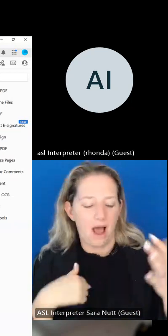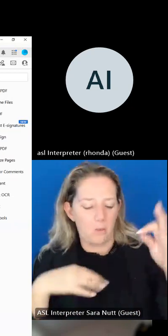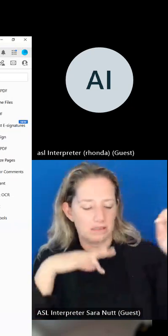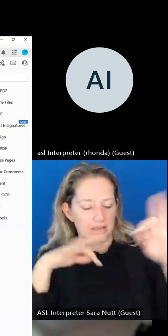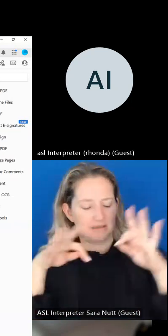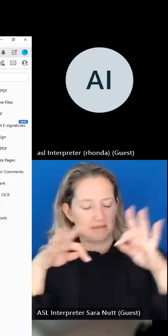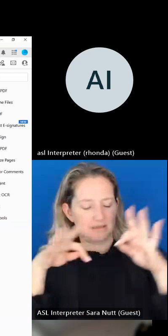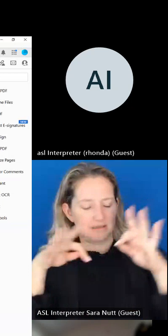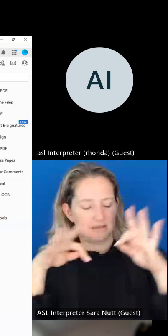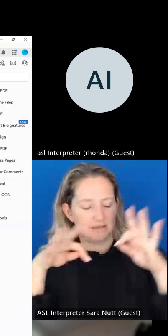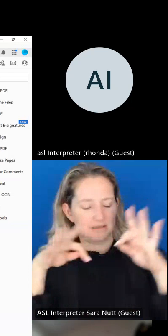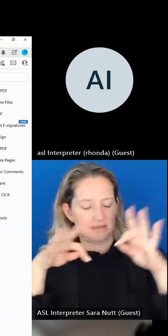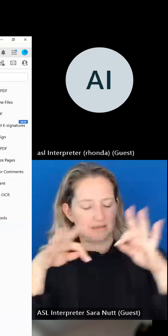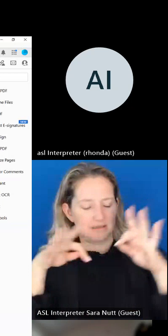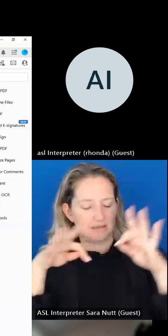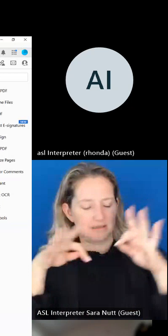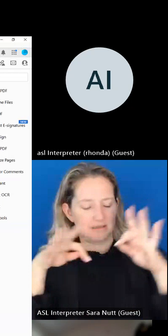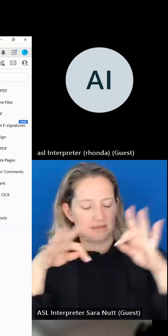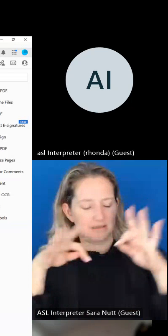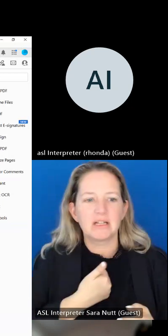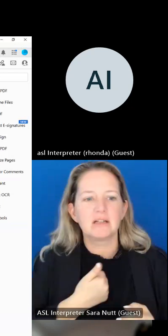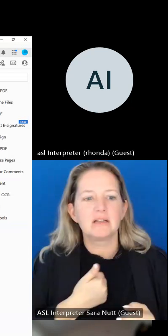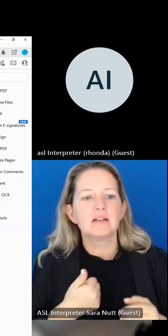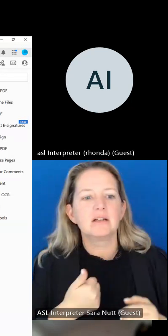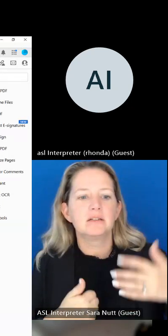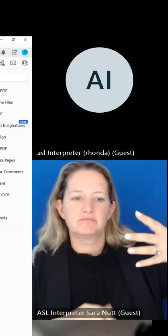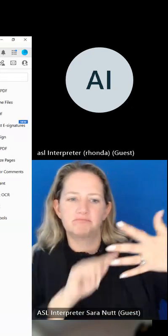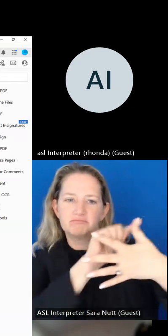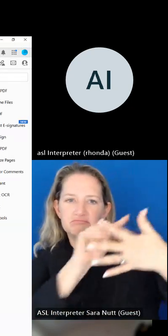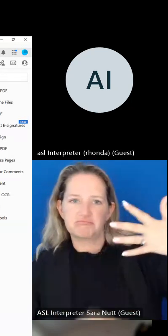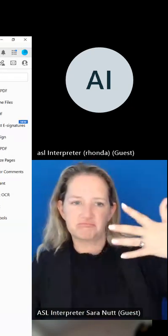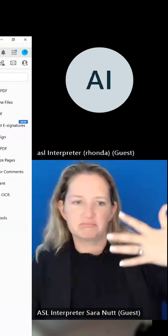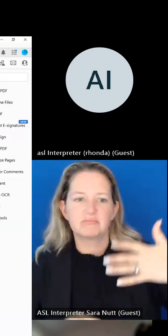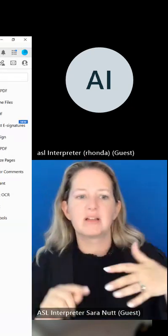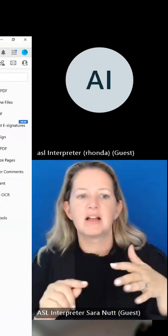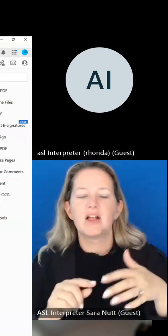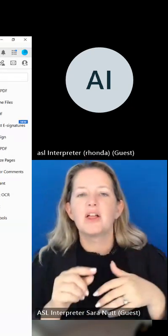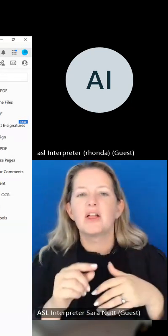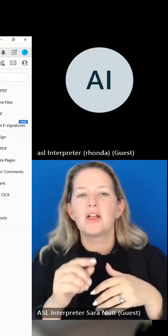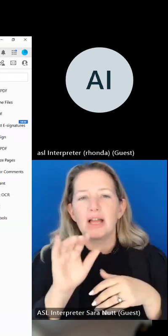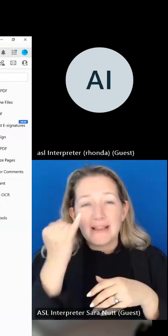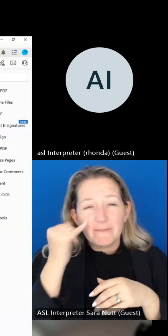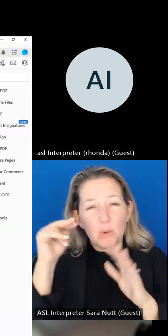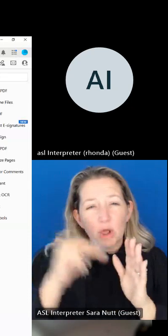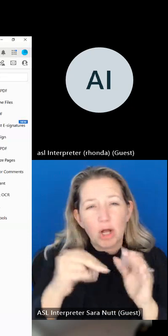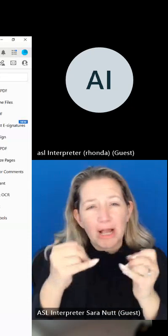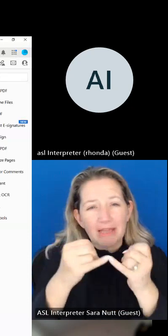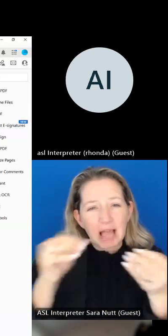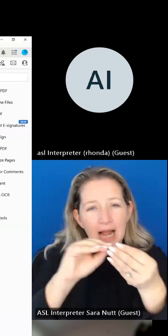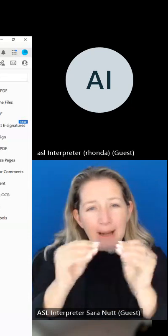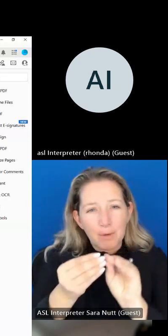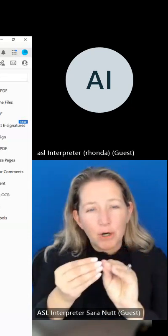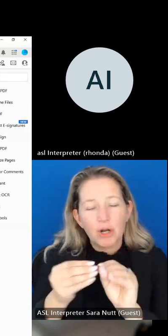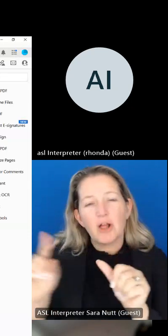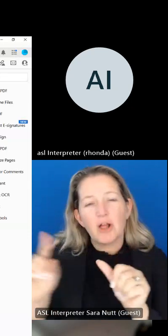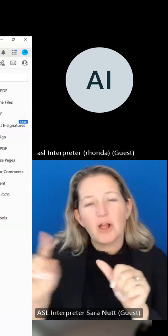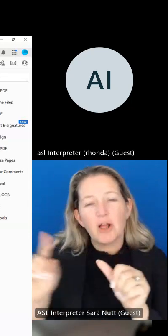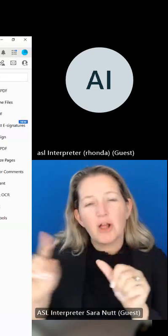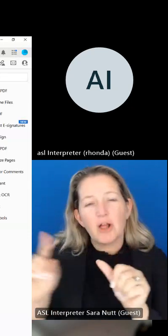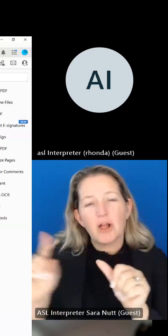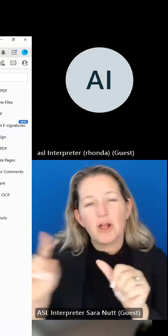a little bit, the first of the four digits in a line number tells you what section it's in. So 1000 is